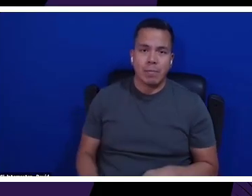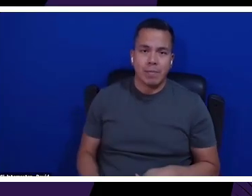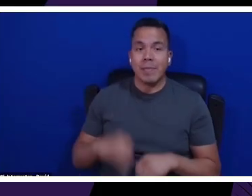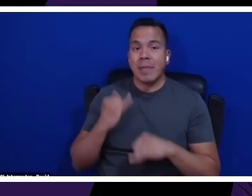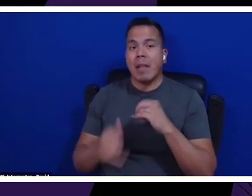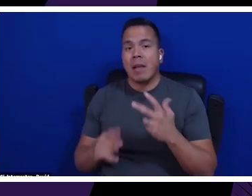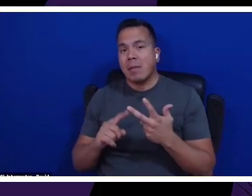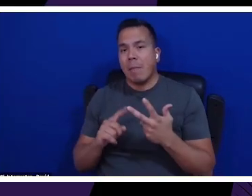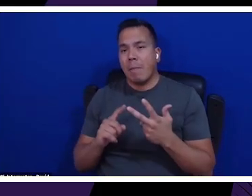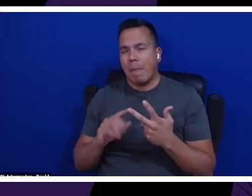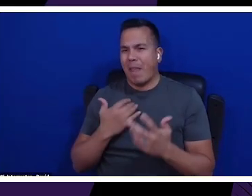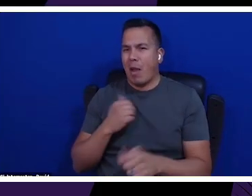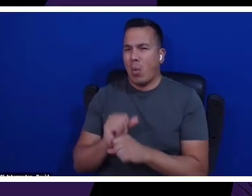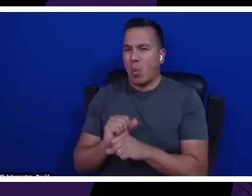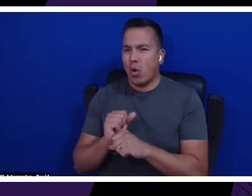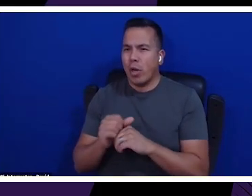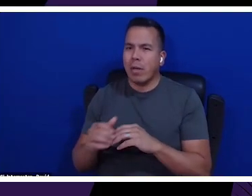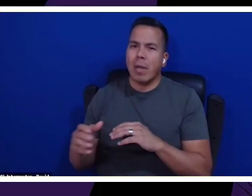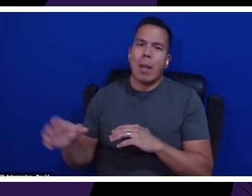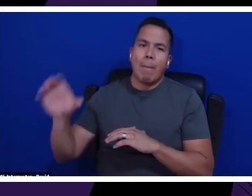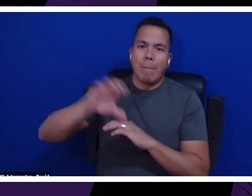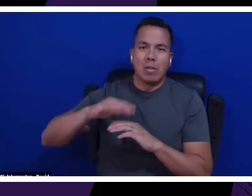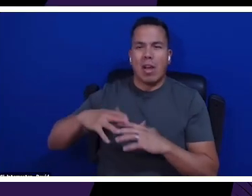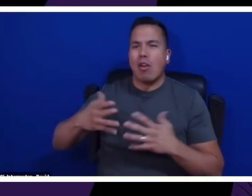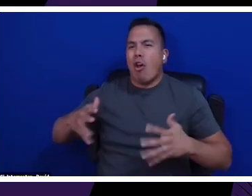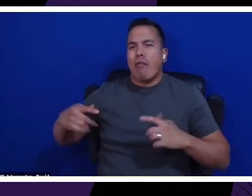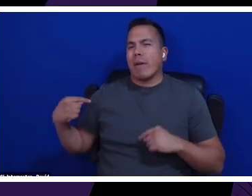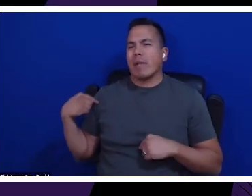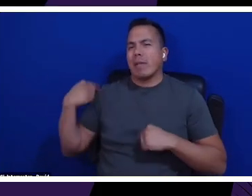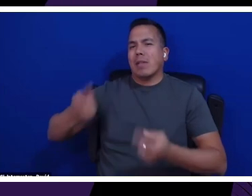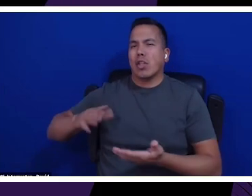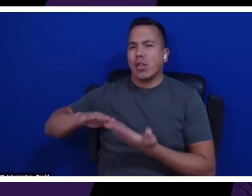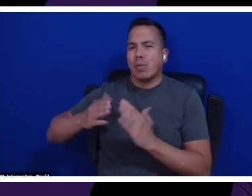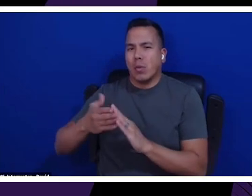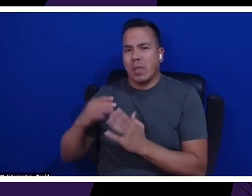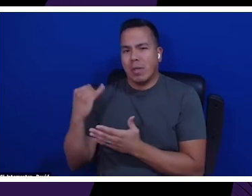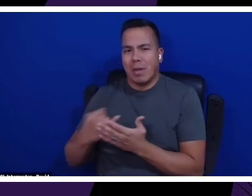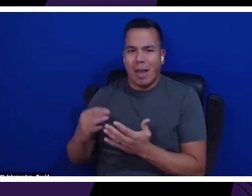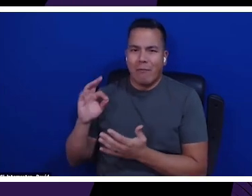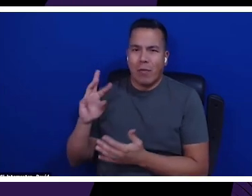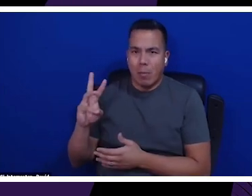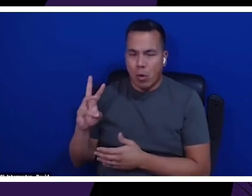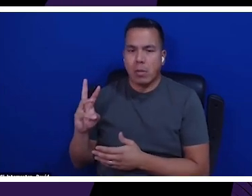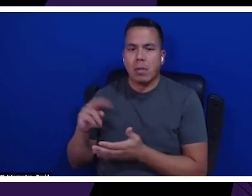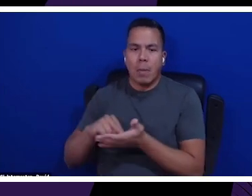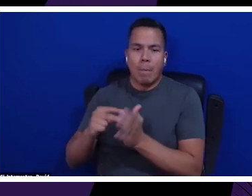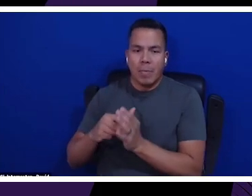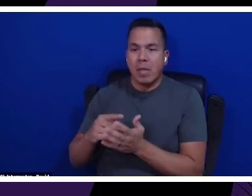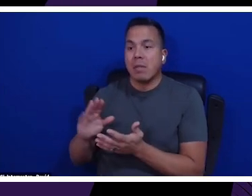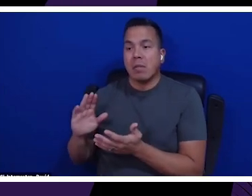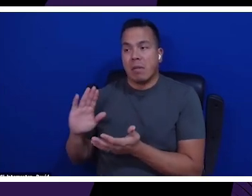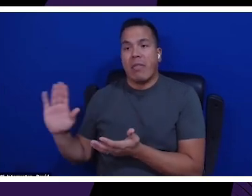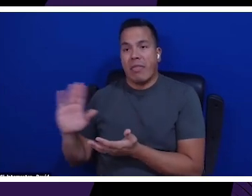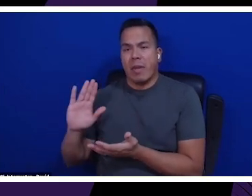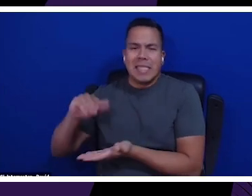Lastly, our work builds on existing community-oriented design frameworks, centering the perspectives and desires of high school students.